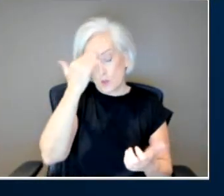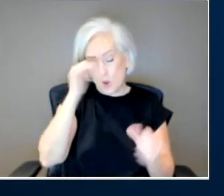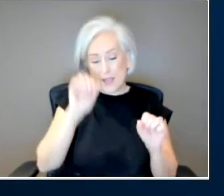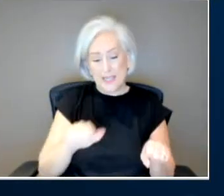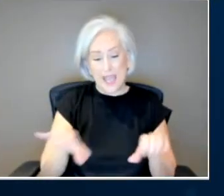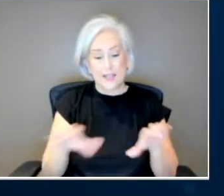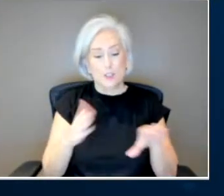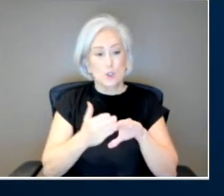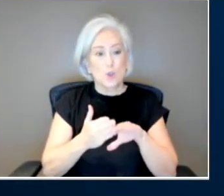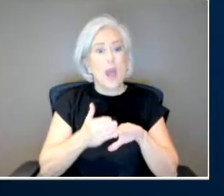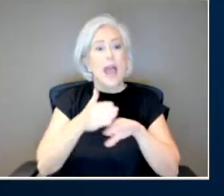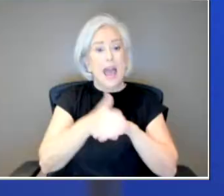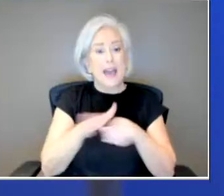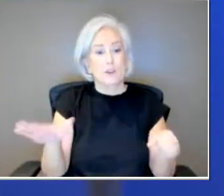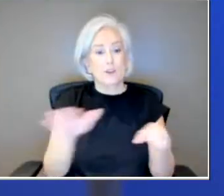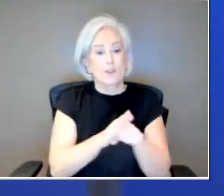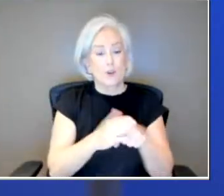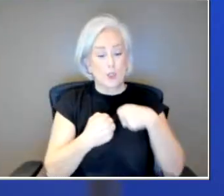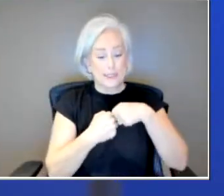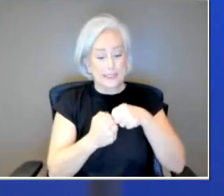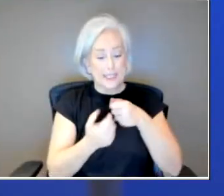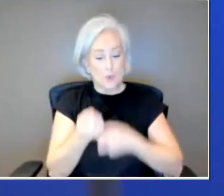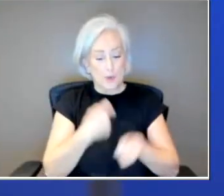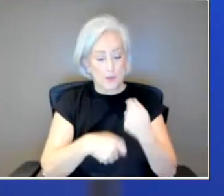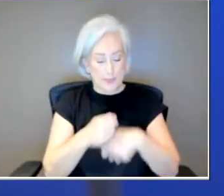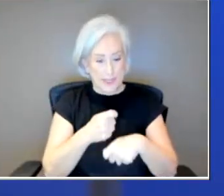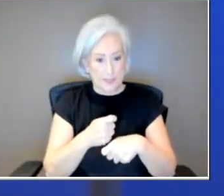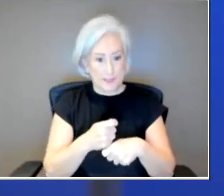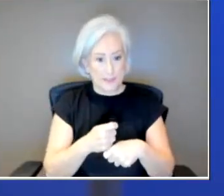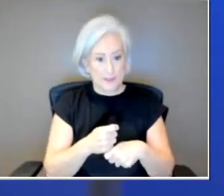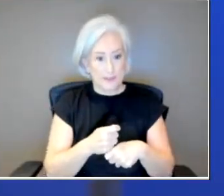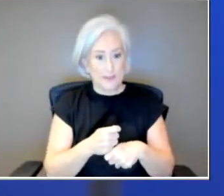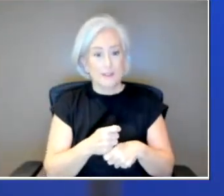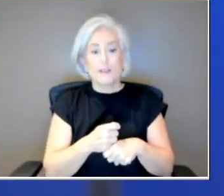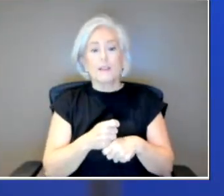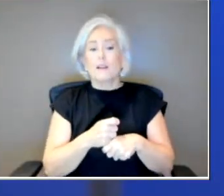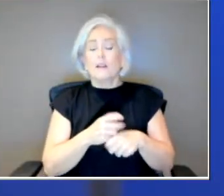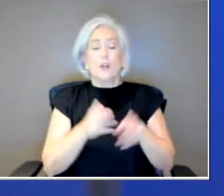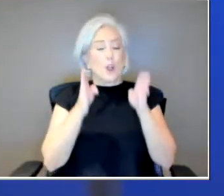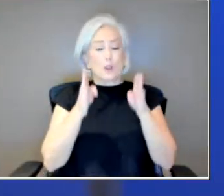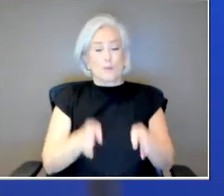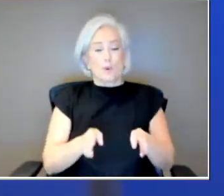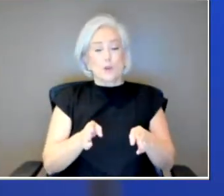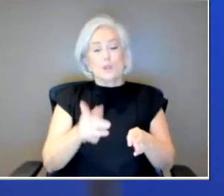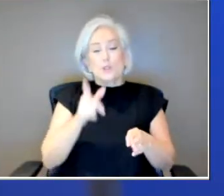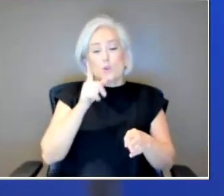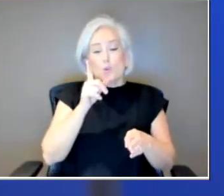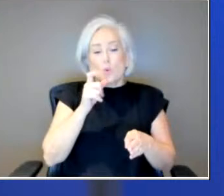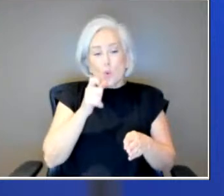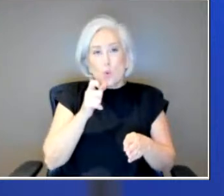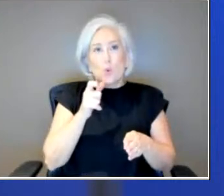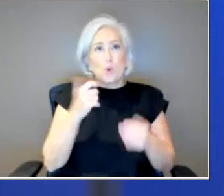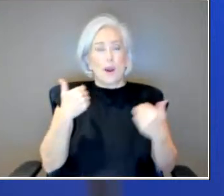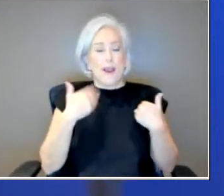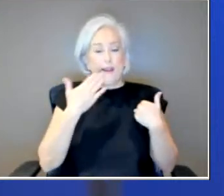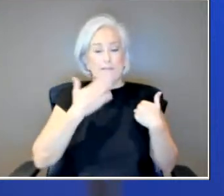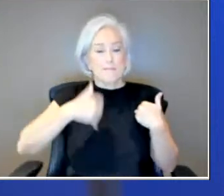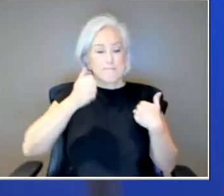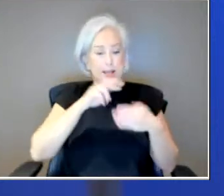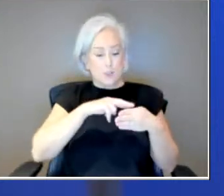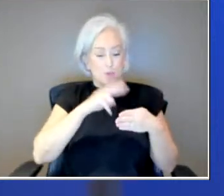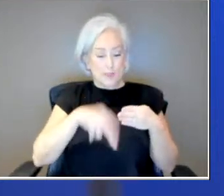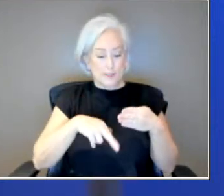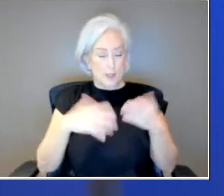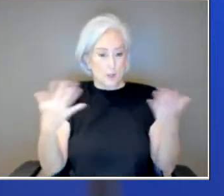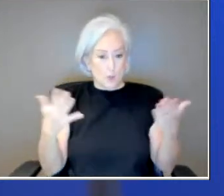That's a great question. So the ideal candidate for our procedure, the people who see these ideal best responses, these are going to be people who have